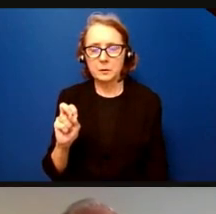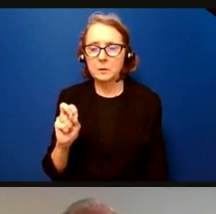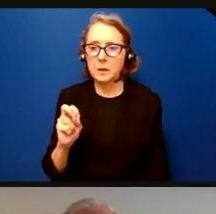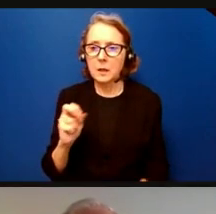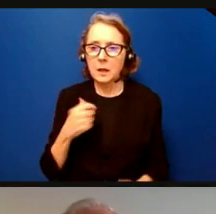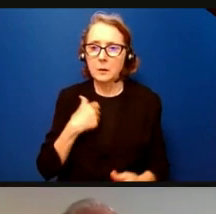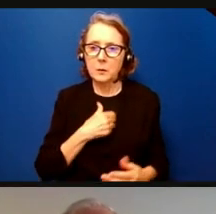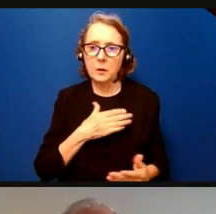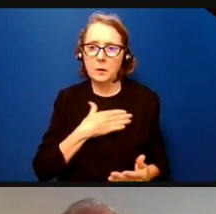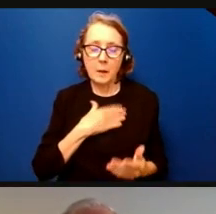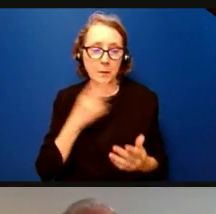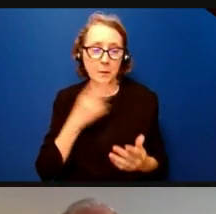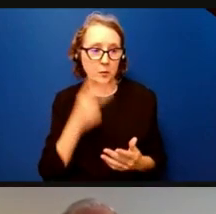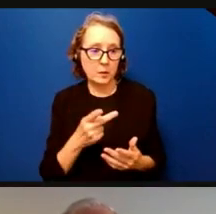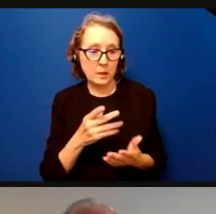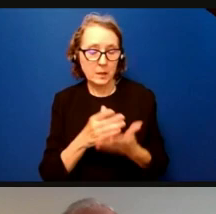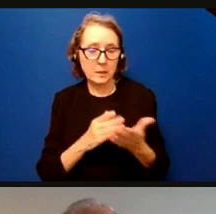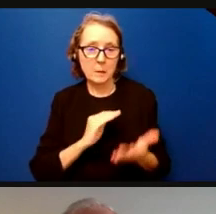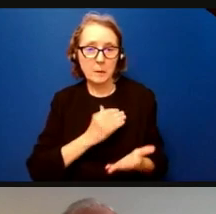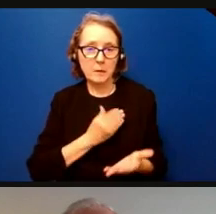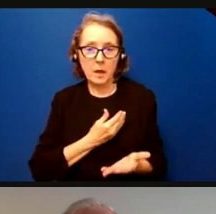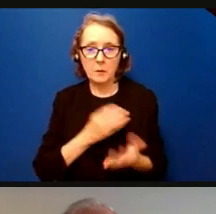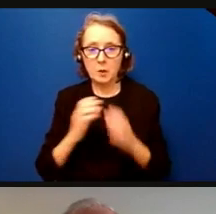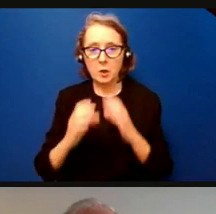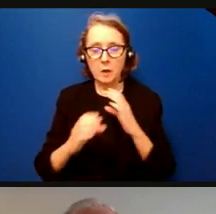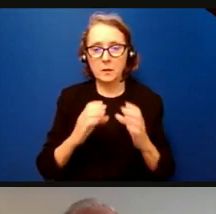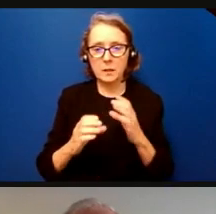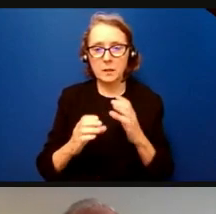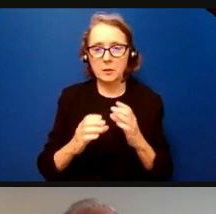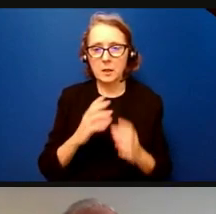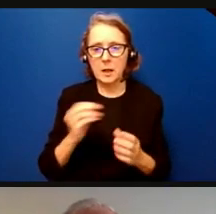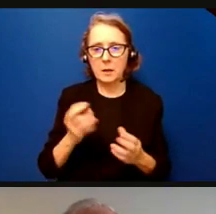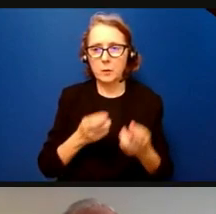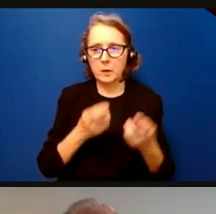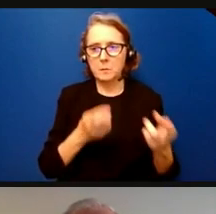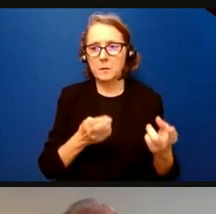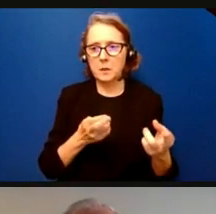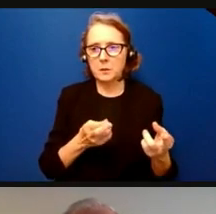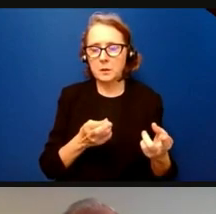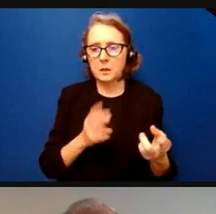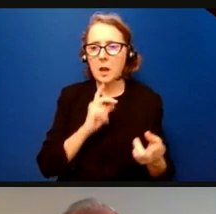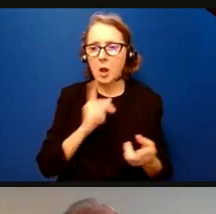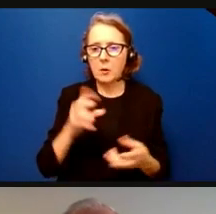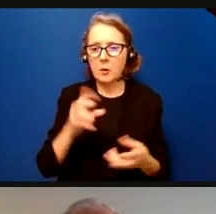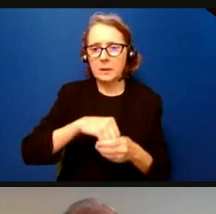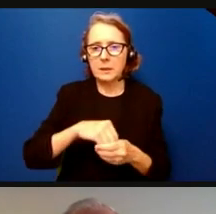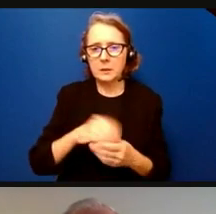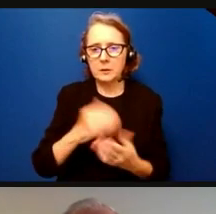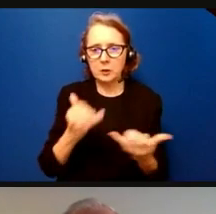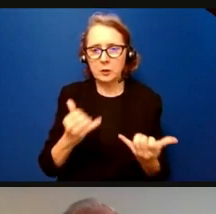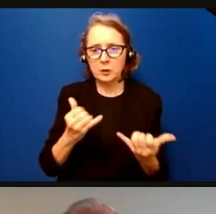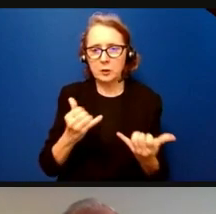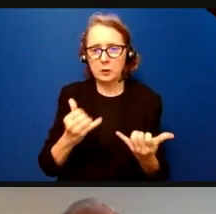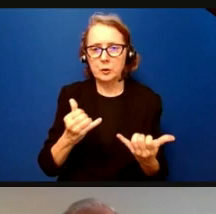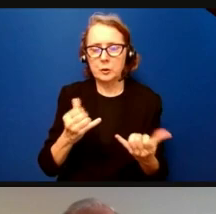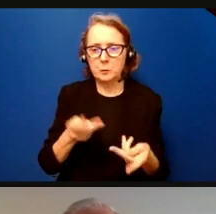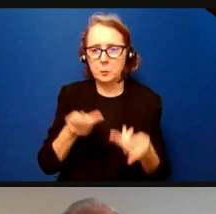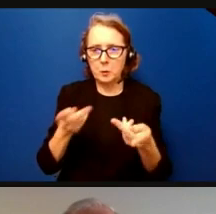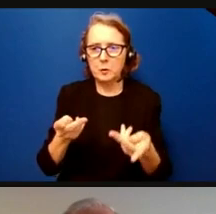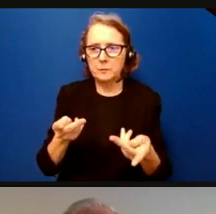to see some of our conversation and recommendations are in the current